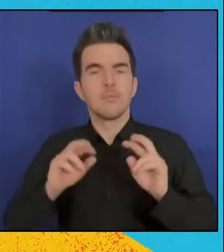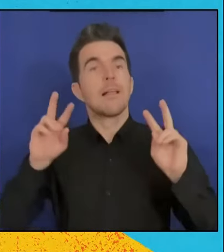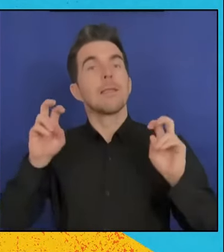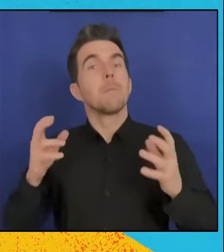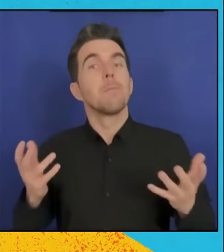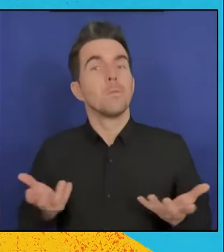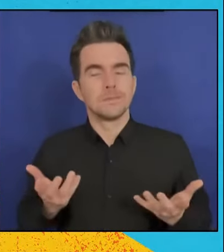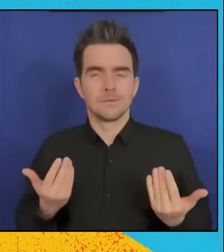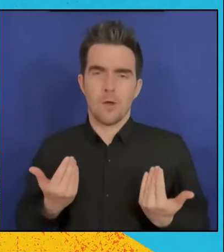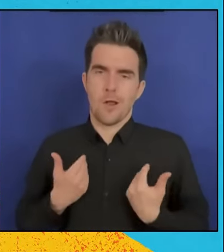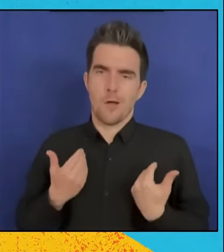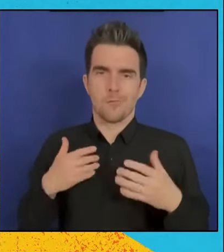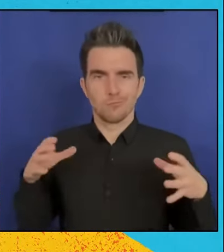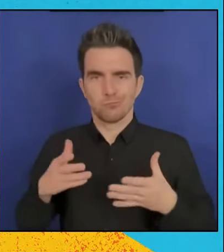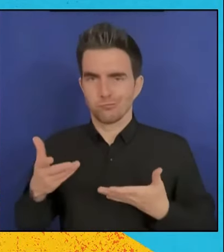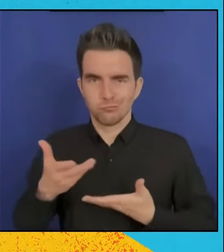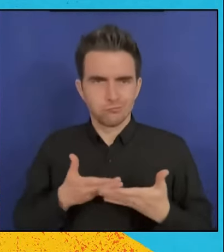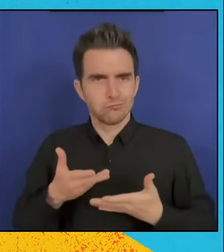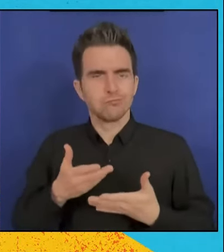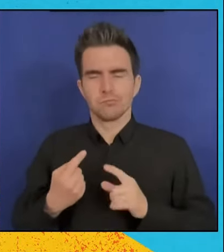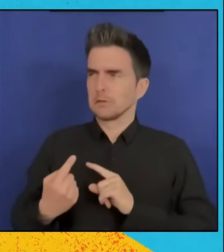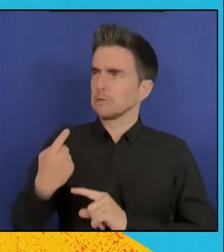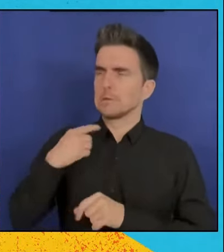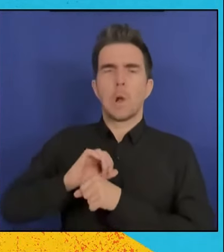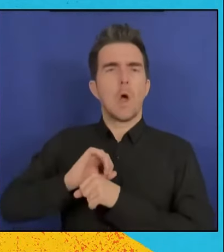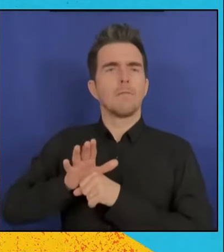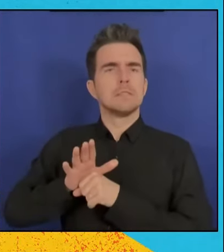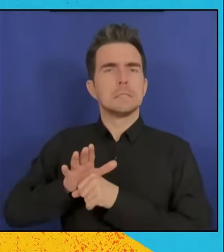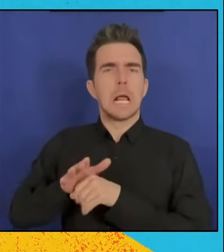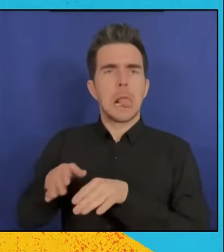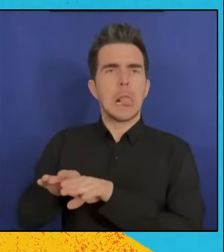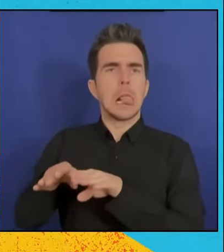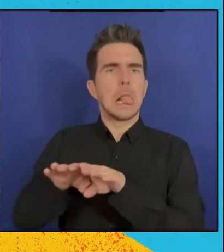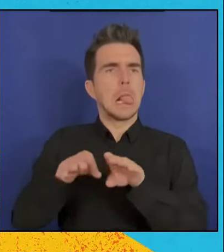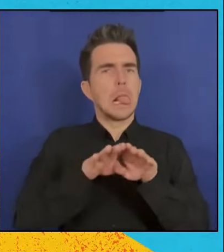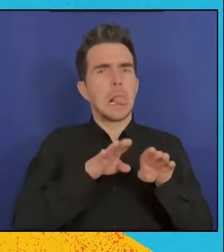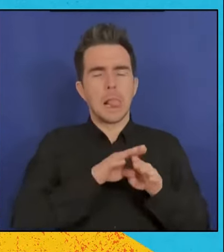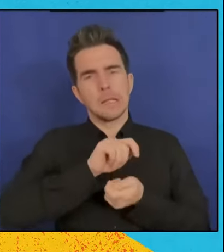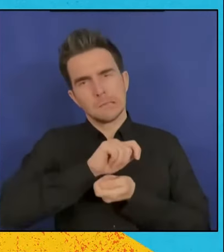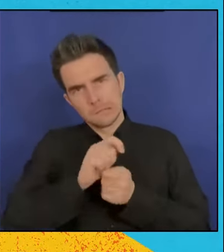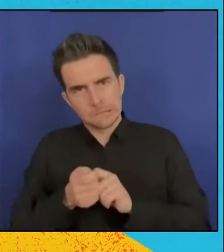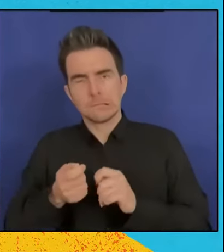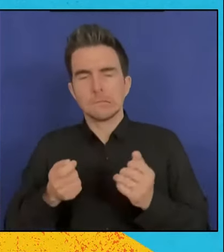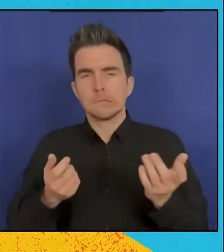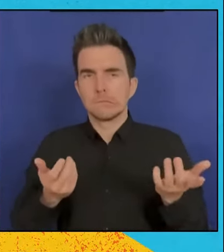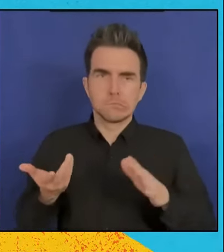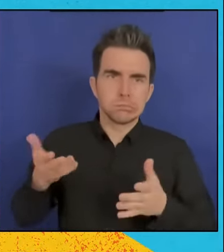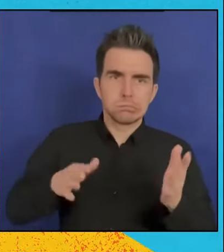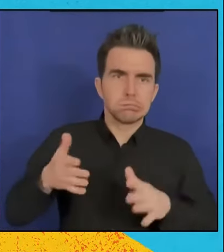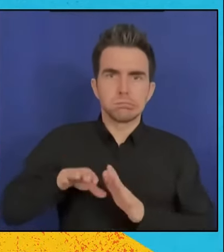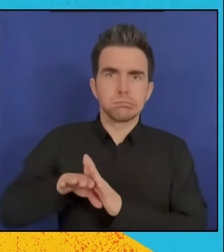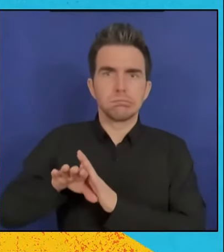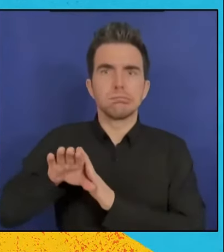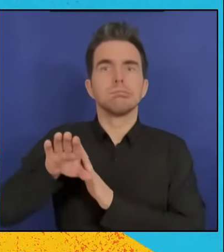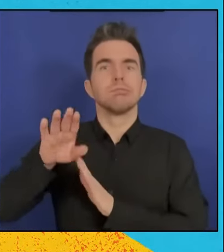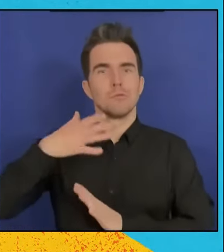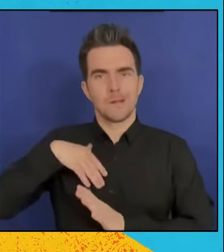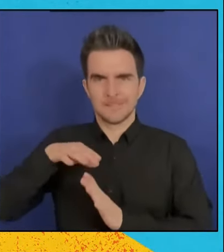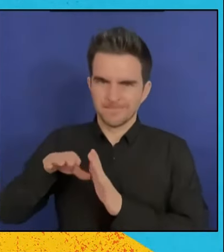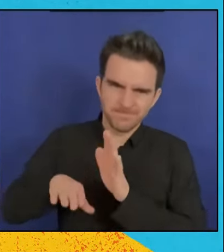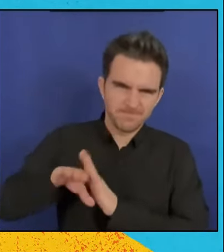for the youth. 24 words which mean a whole bunch of things that are often very complex to build